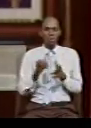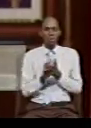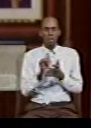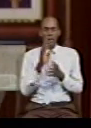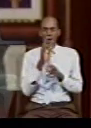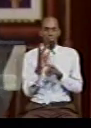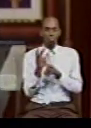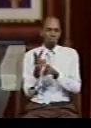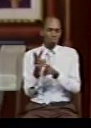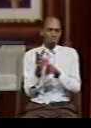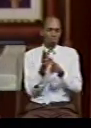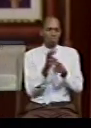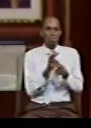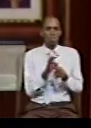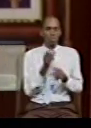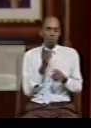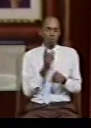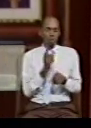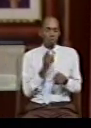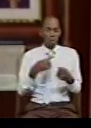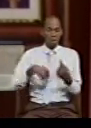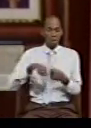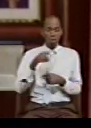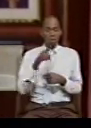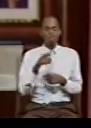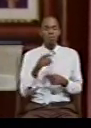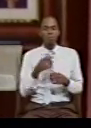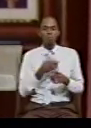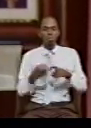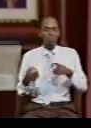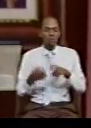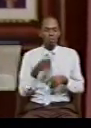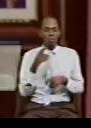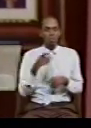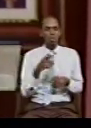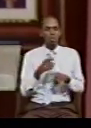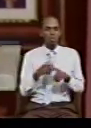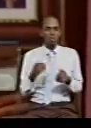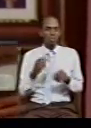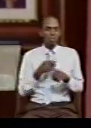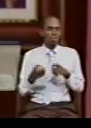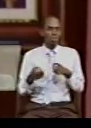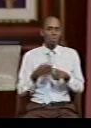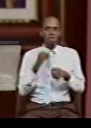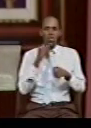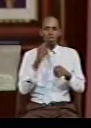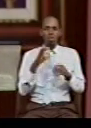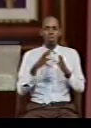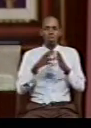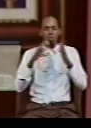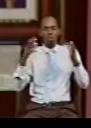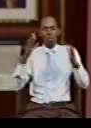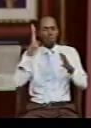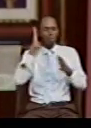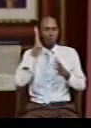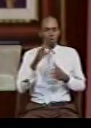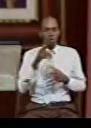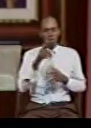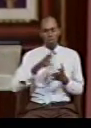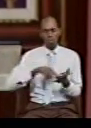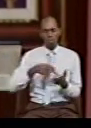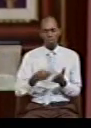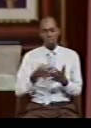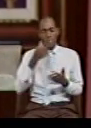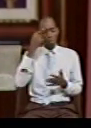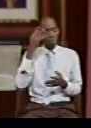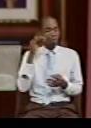they persecute you. And the persecution is so much. Are you going to fall because of that? No, you